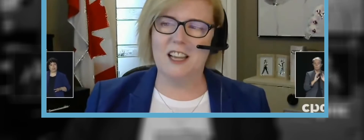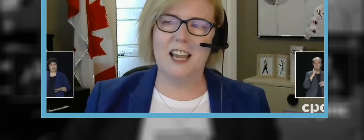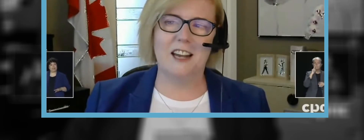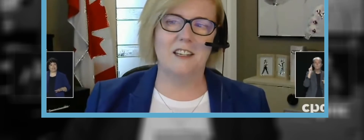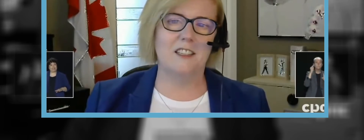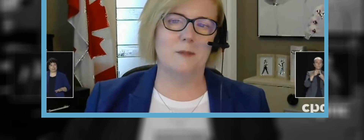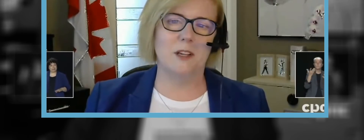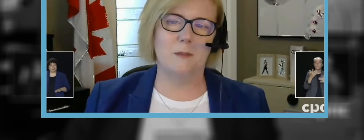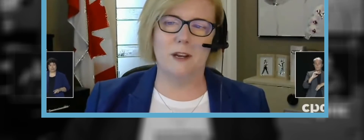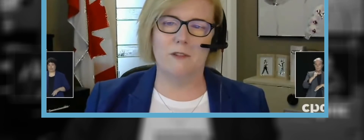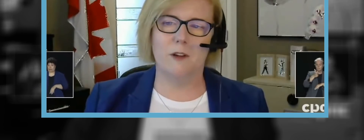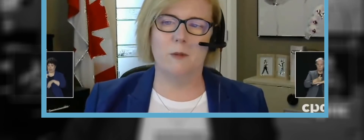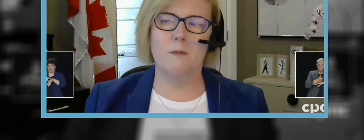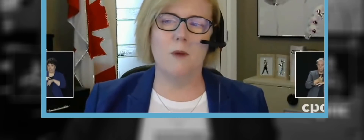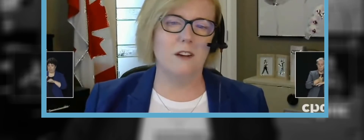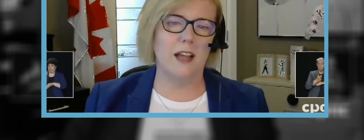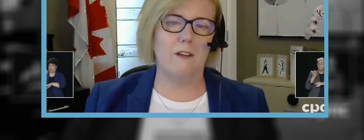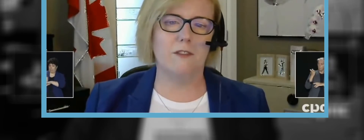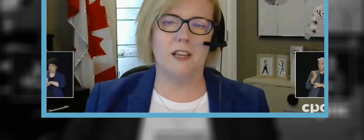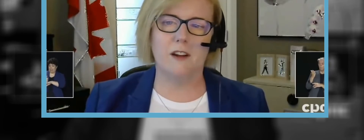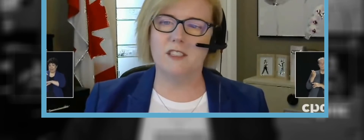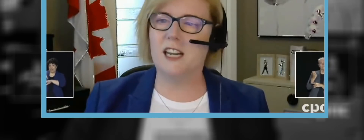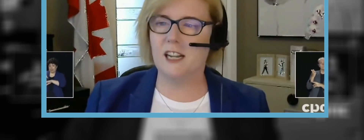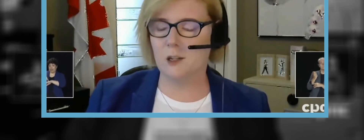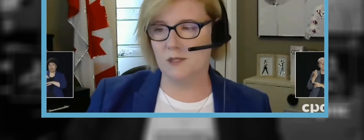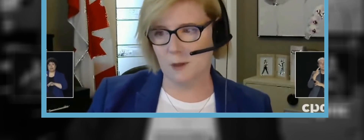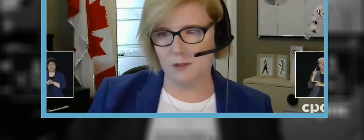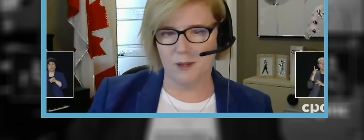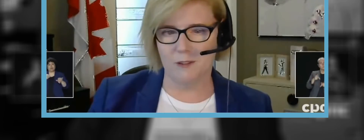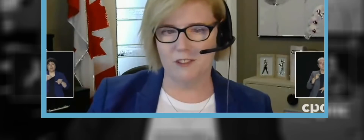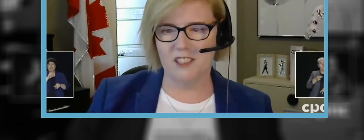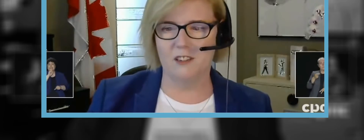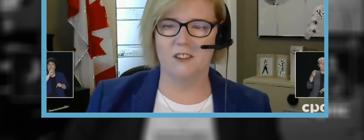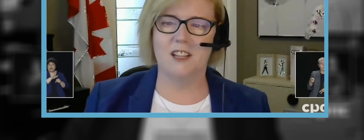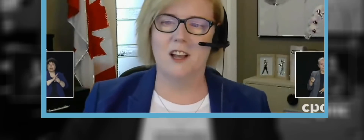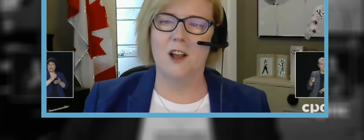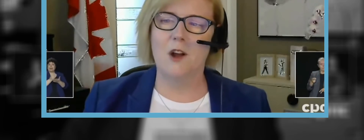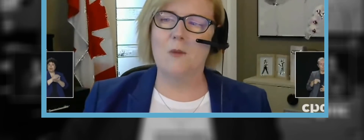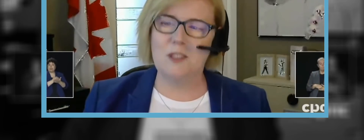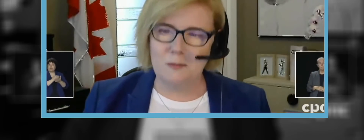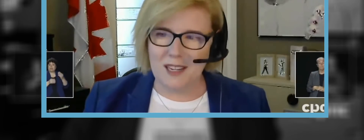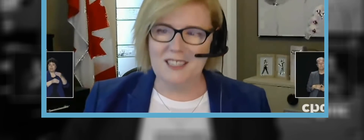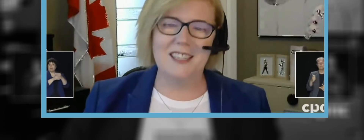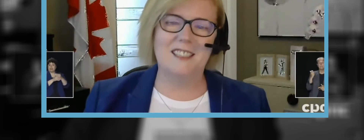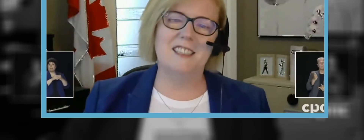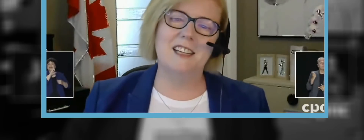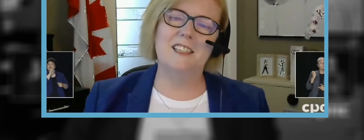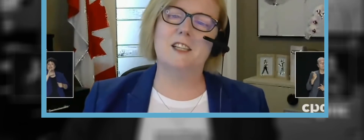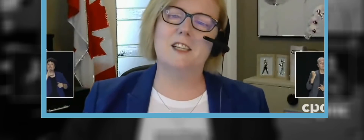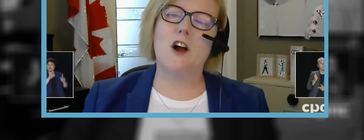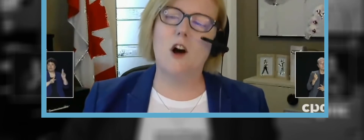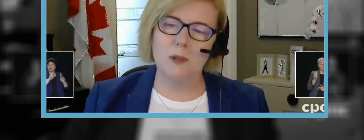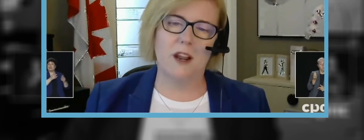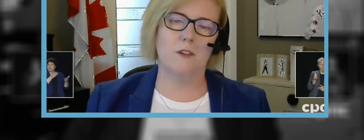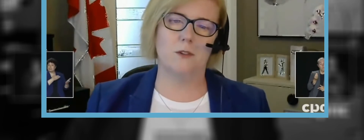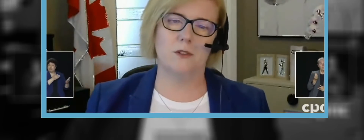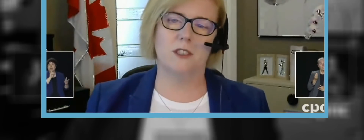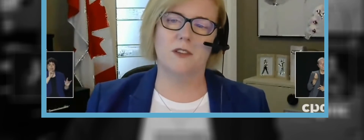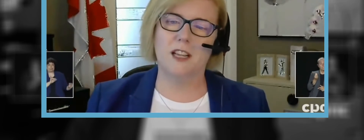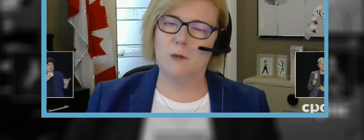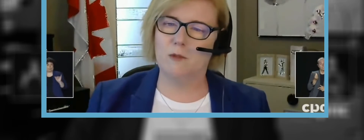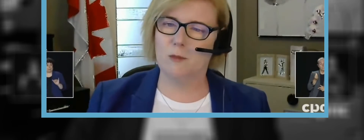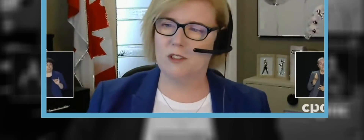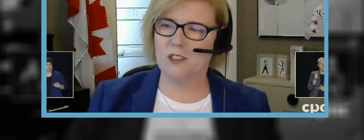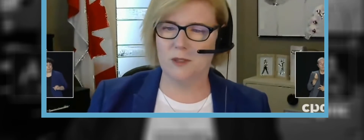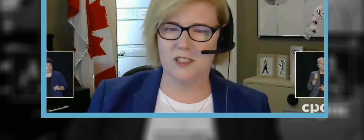of its kind Canada Disability Benefit would be modeled after the Guaranteed Income Supplement for seniors, which means it's intended to complement other